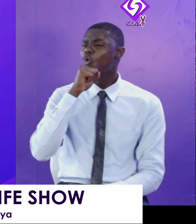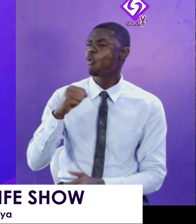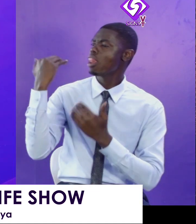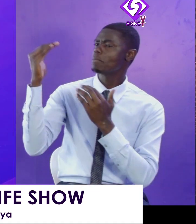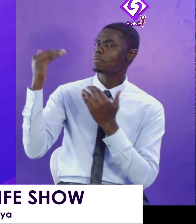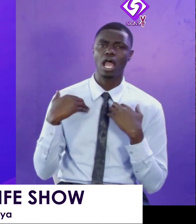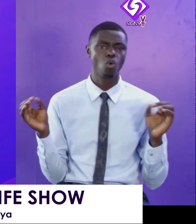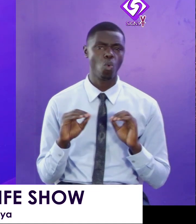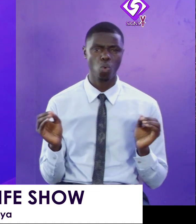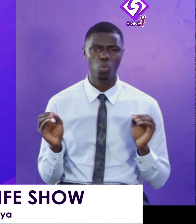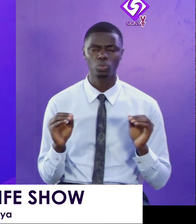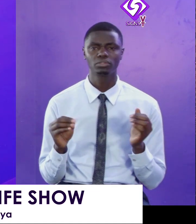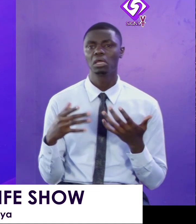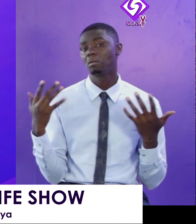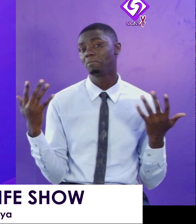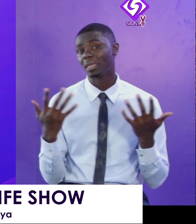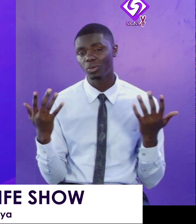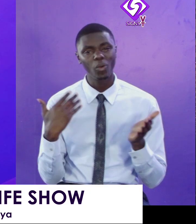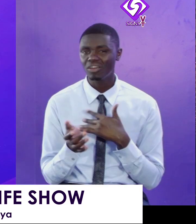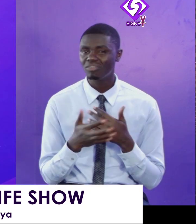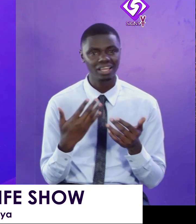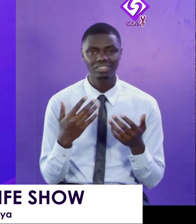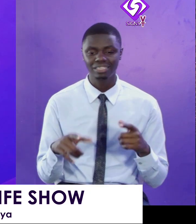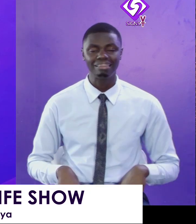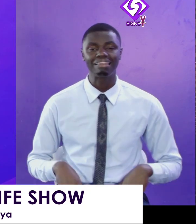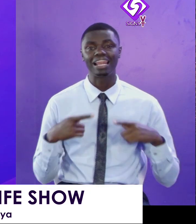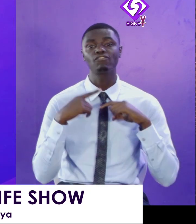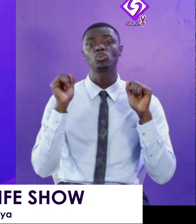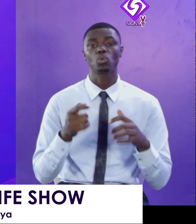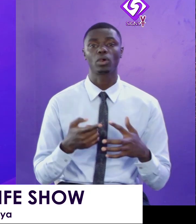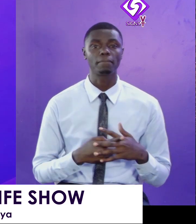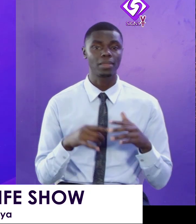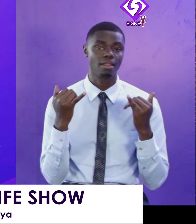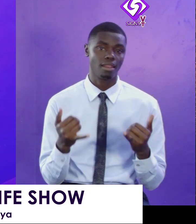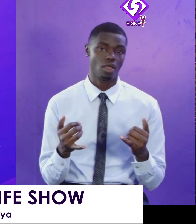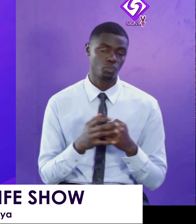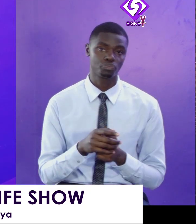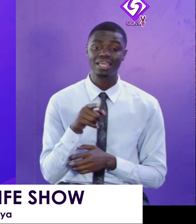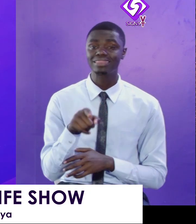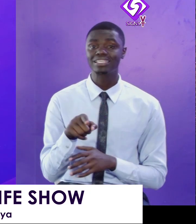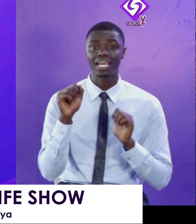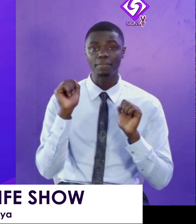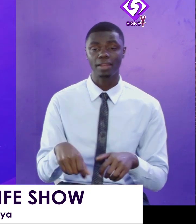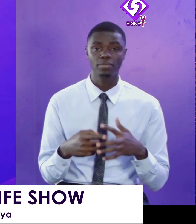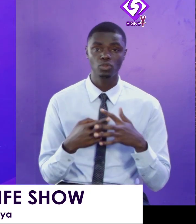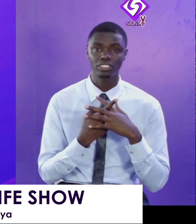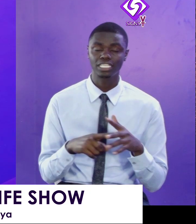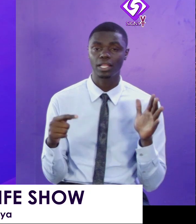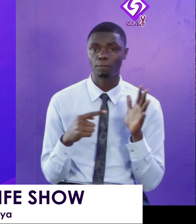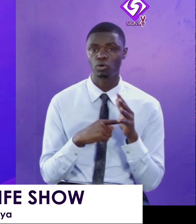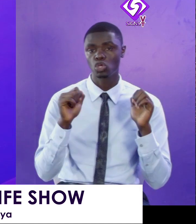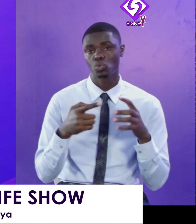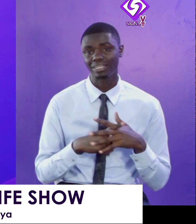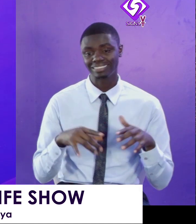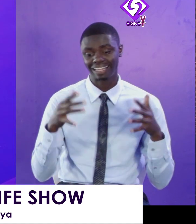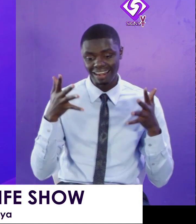matter where you are right now in life. You can begin now. This can be your starting point. You can start